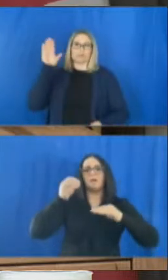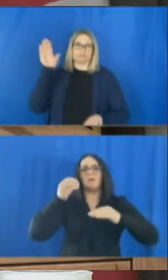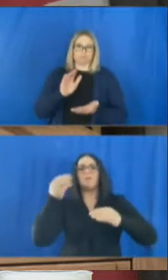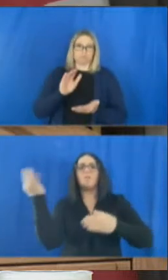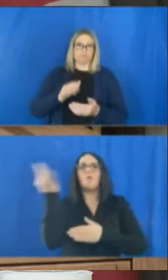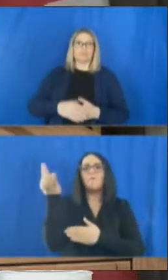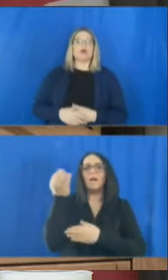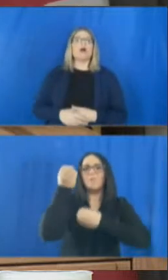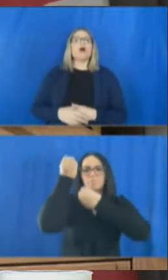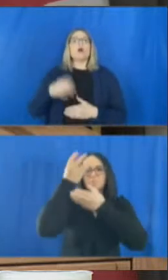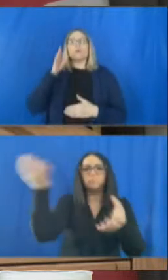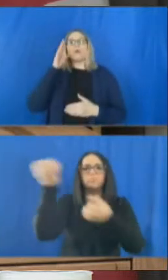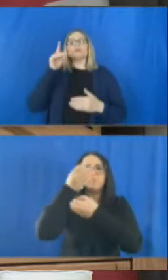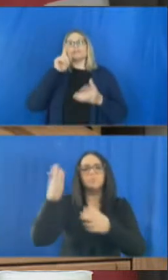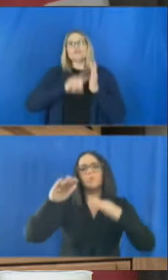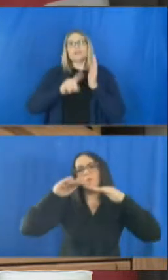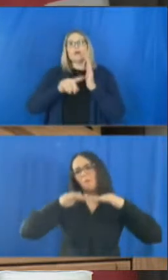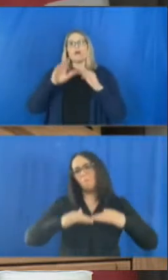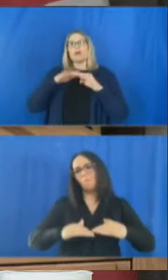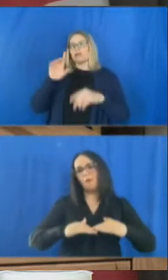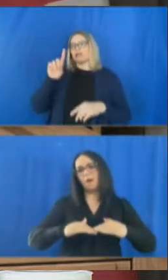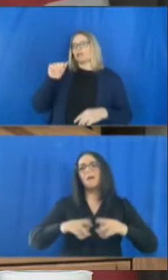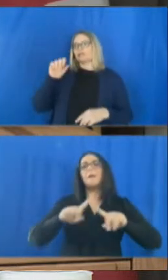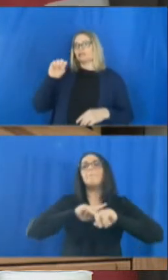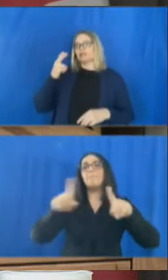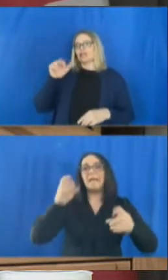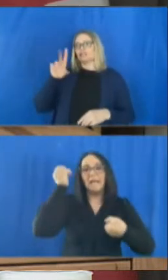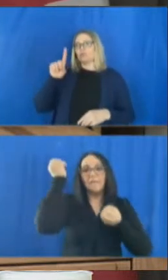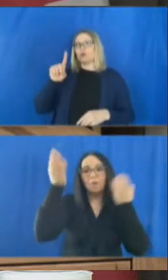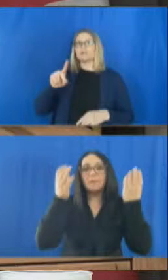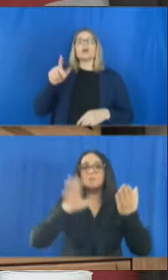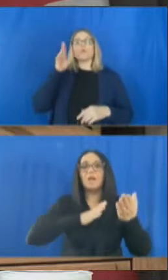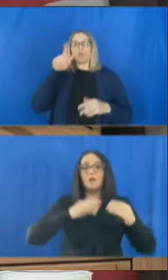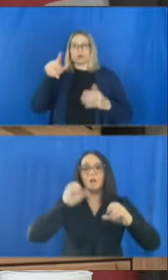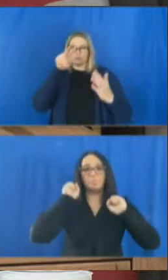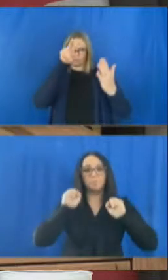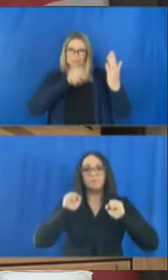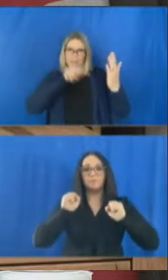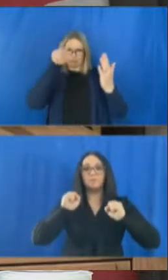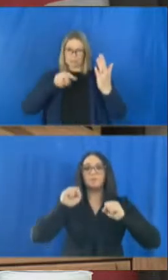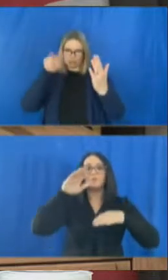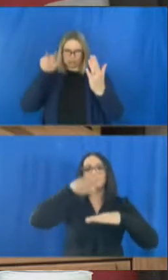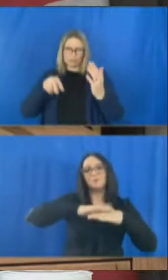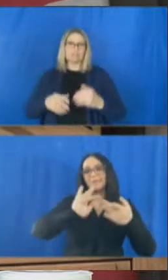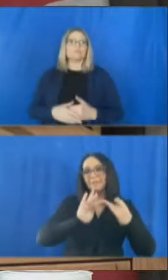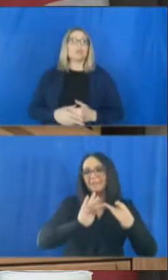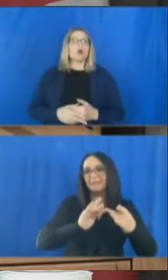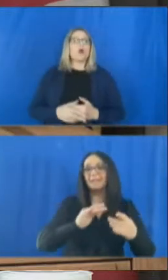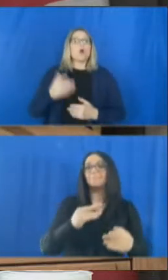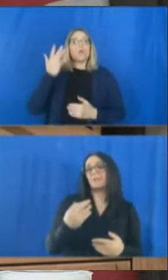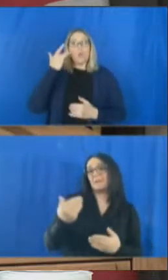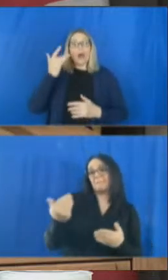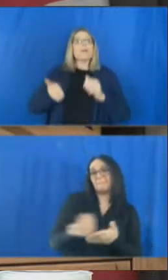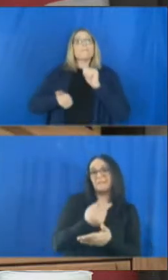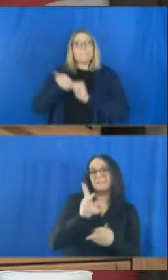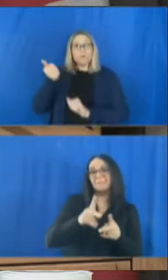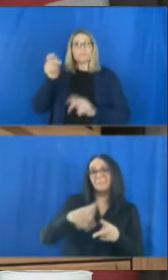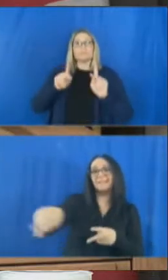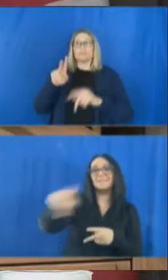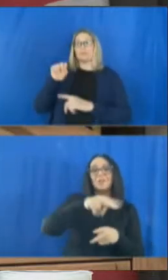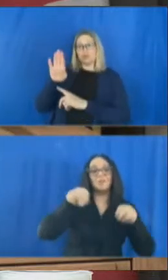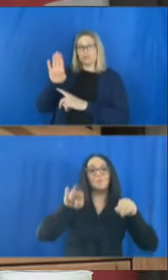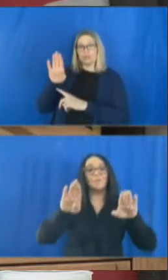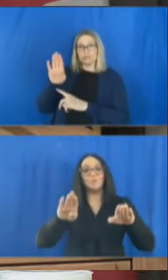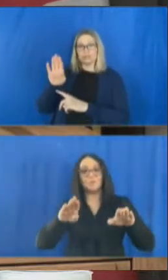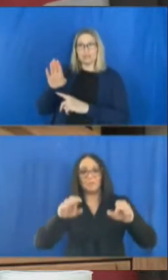this lockdown earlier than expected. Every day we are learning more about how to coexist with COVID-19.